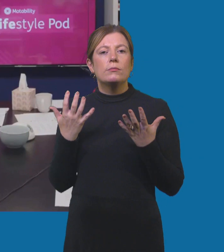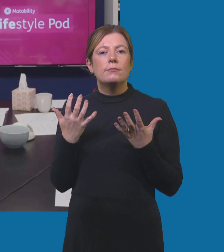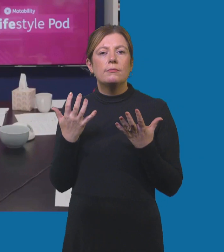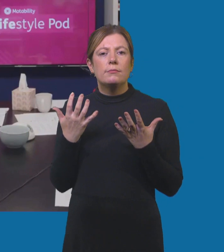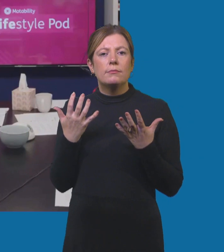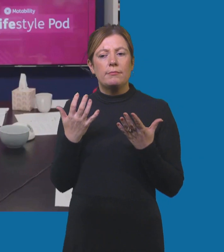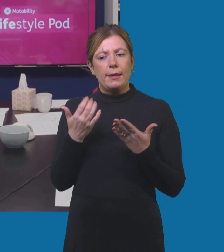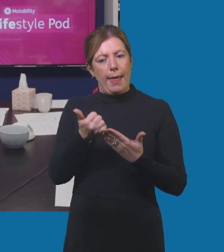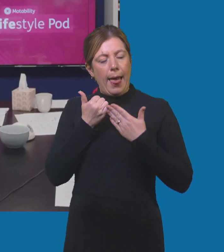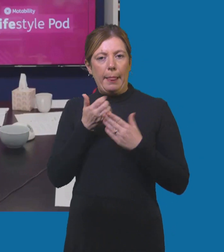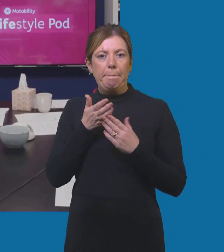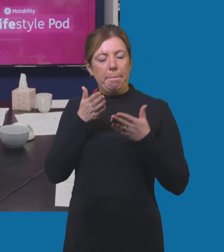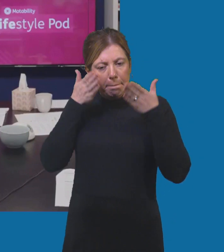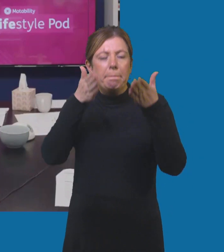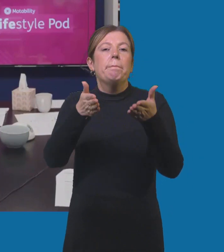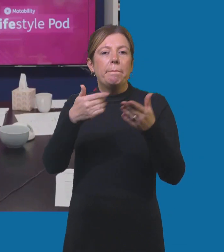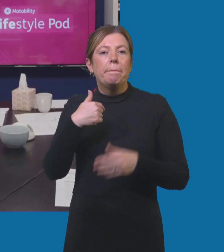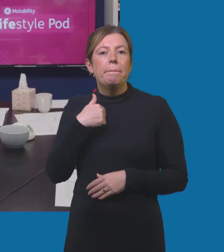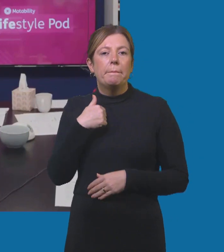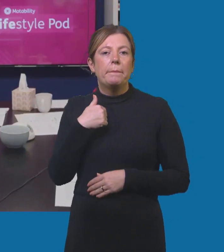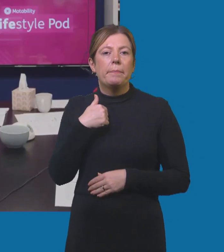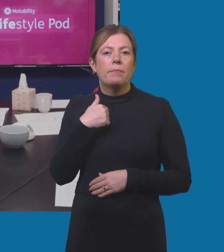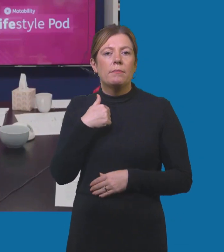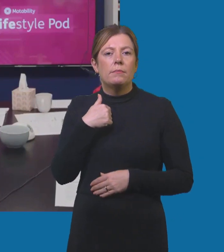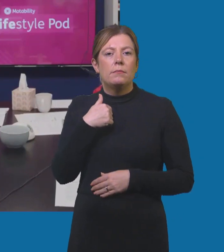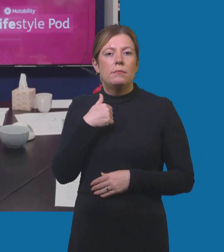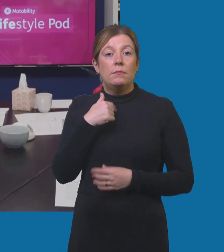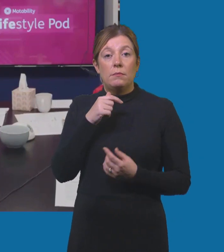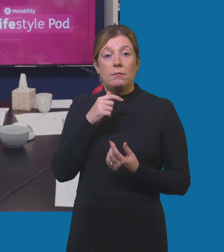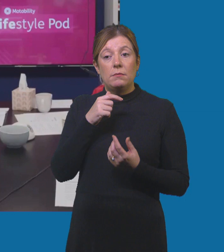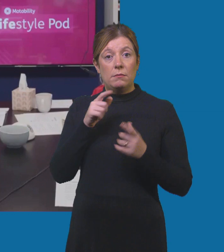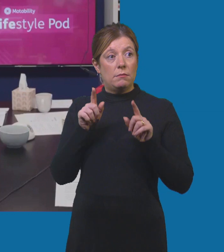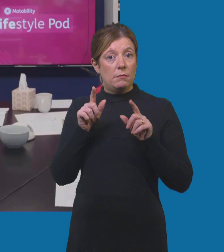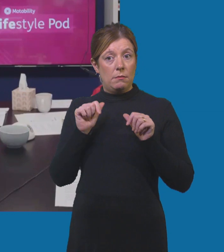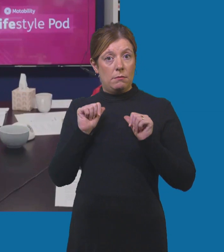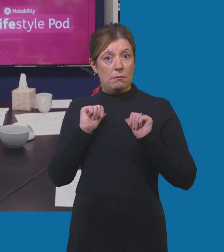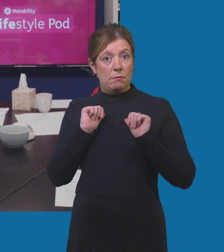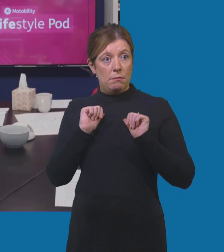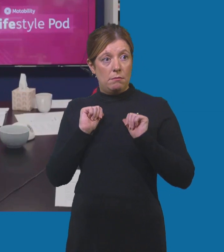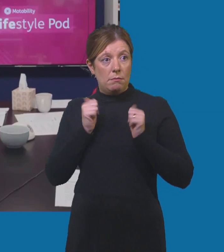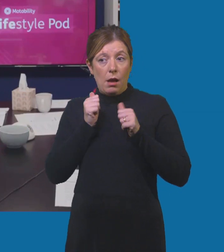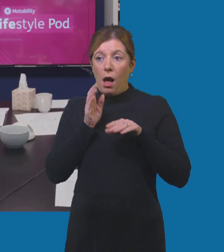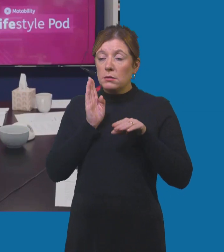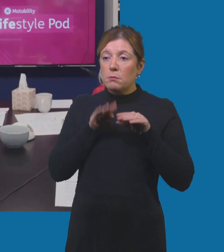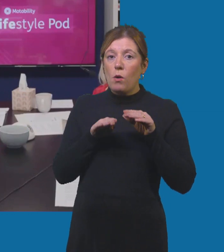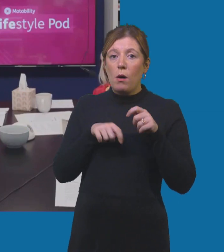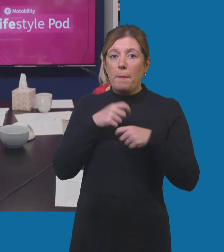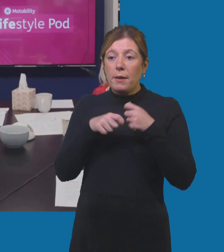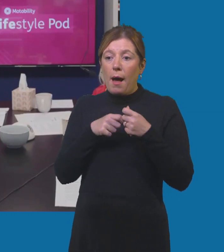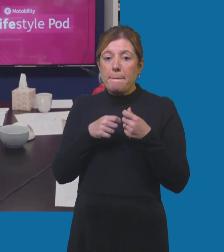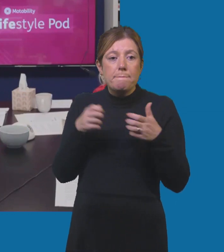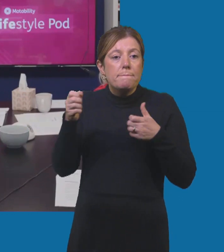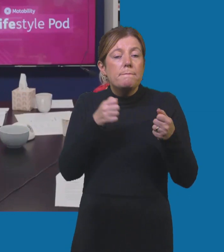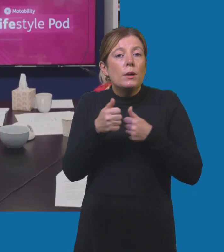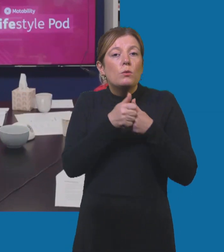It keeps me on track. And you build a good community of people as well around you. When you go and do specific sports, the Brazilian Jiu-Jitsu